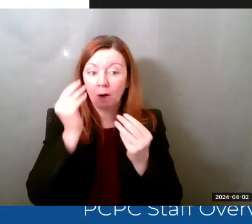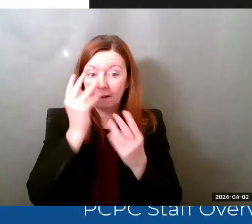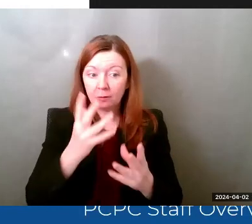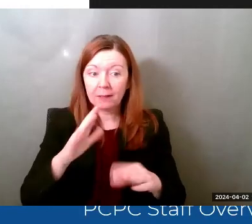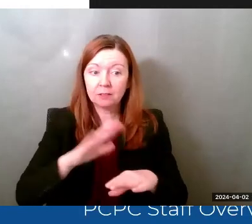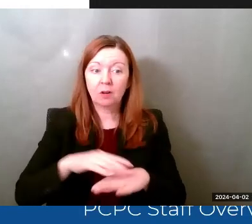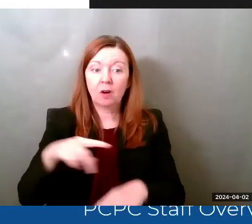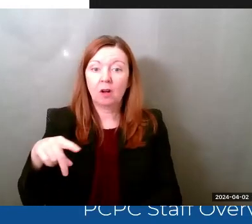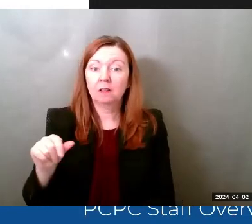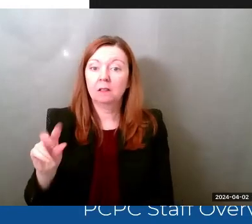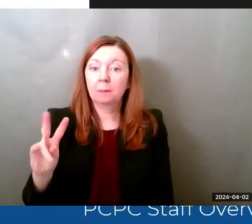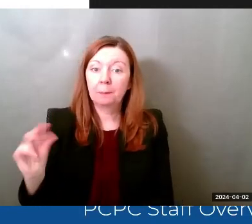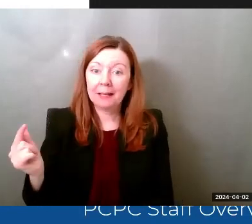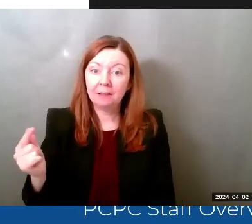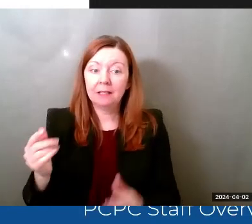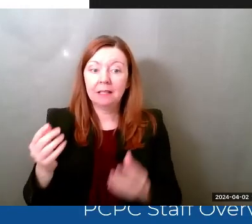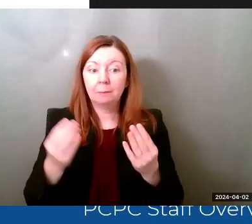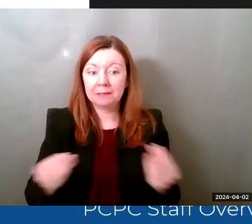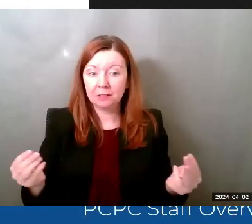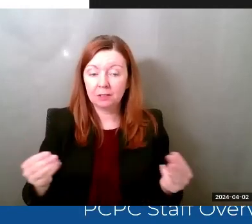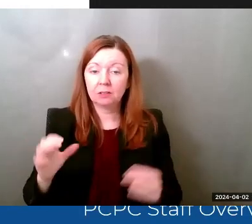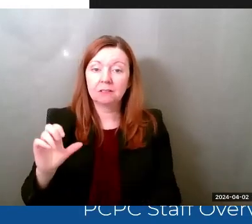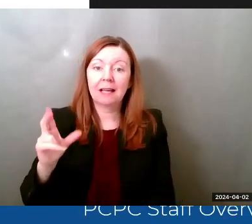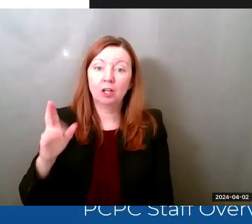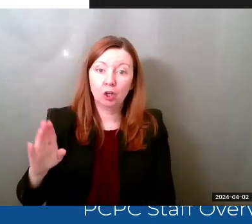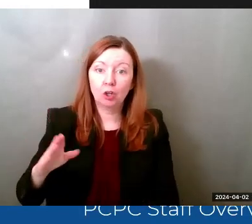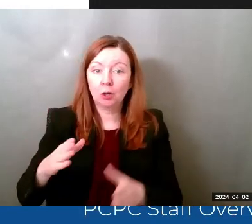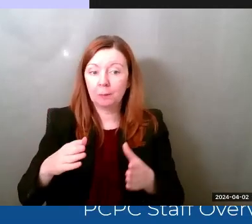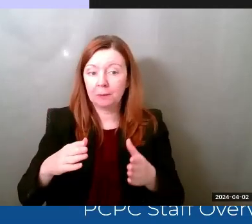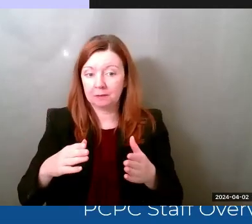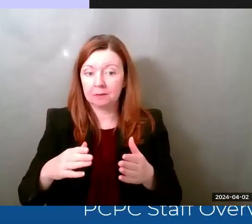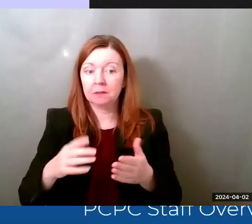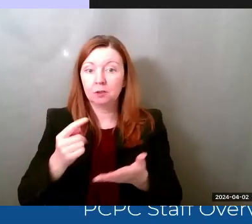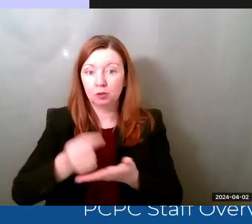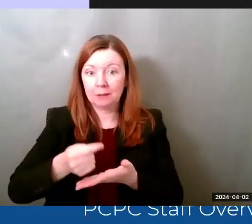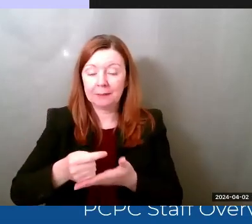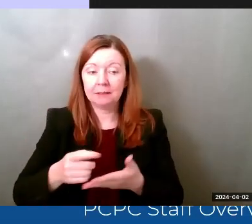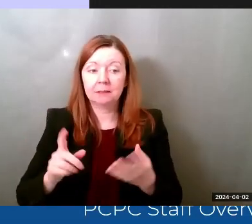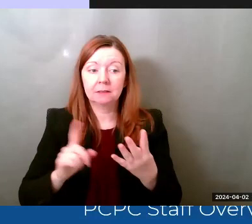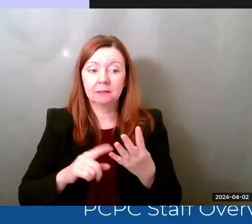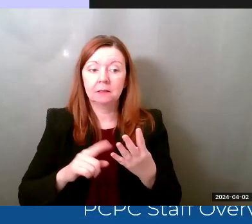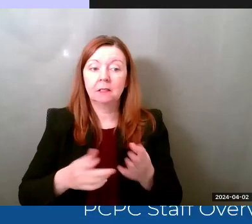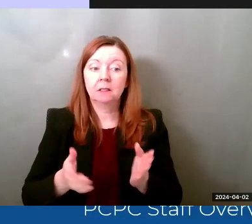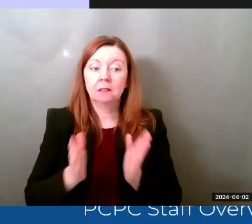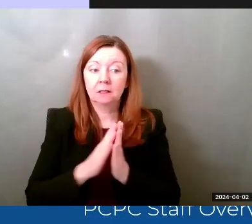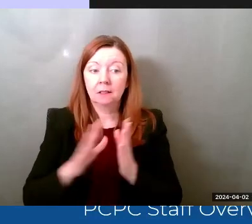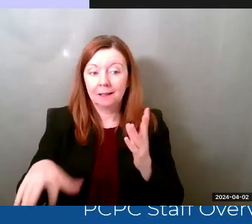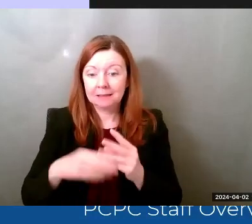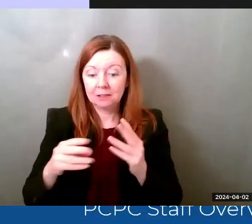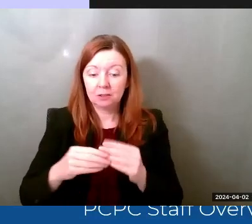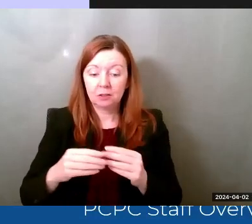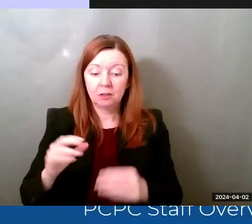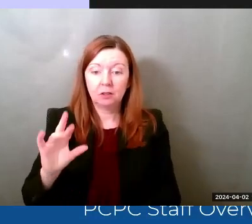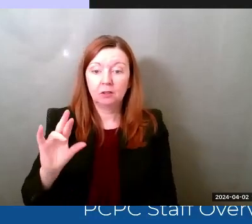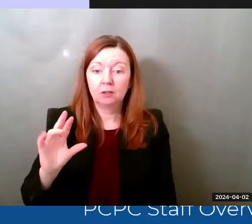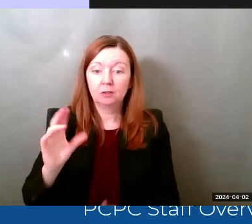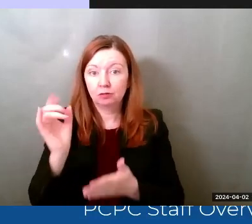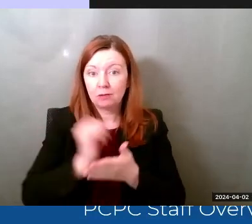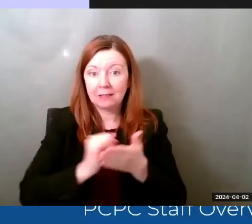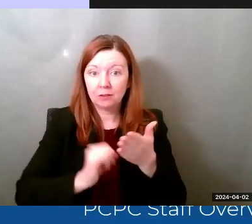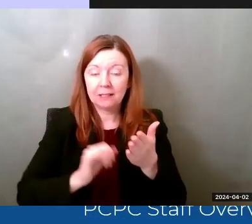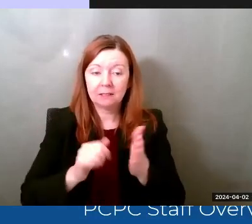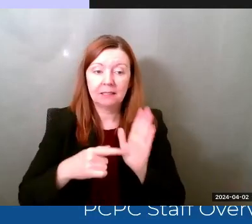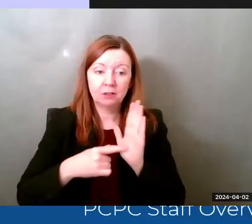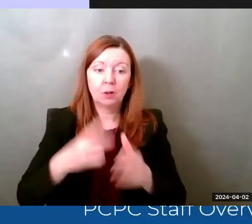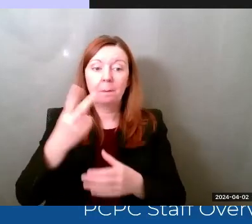on paving materials and curb treatments. And staff requests additional renderings that show both sides